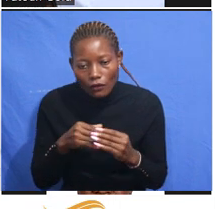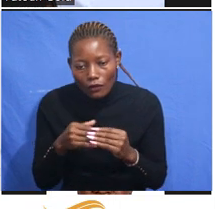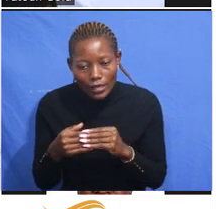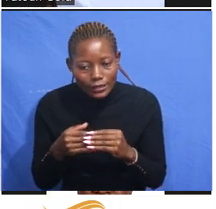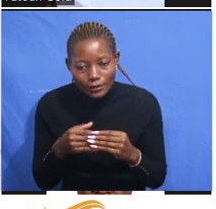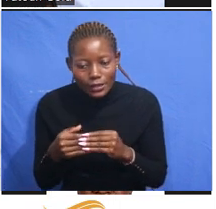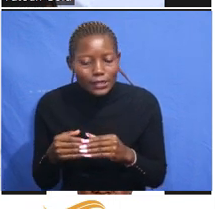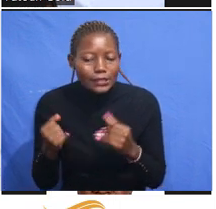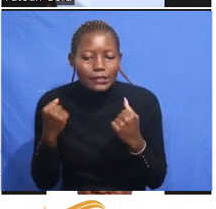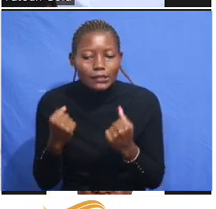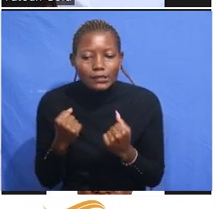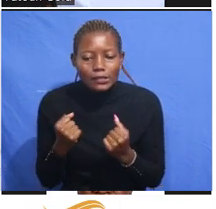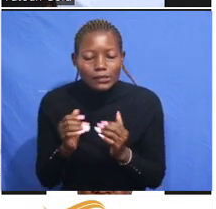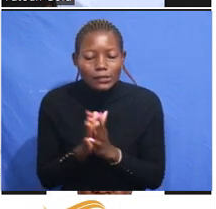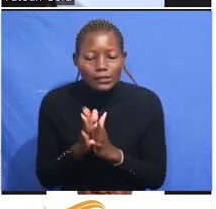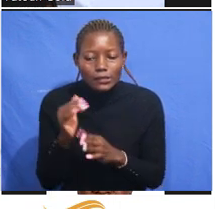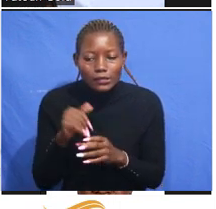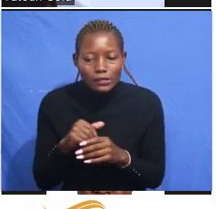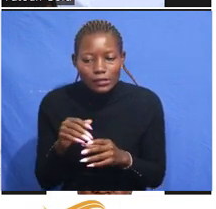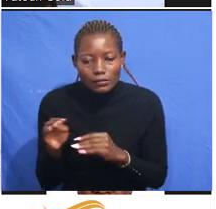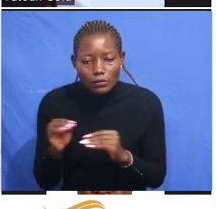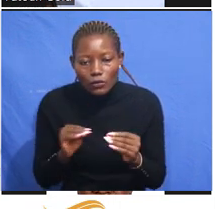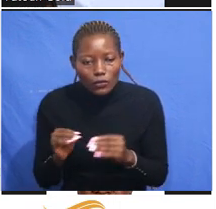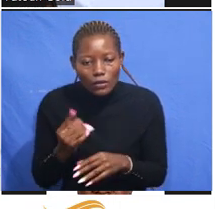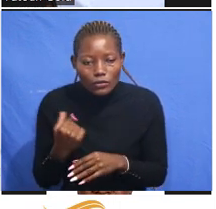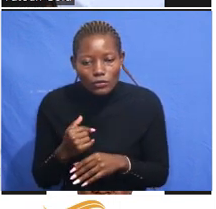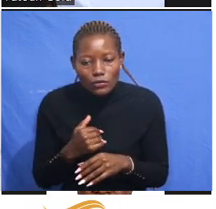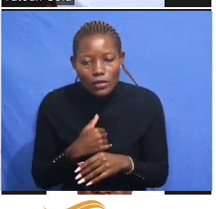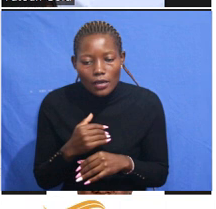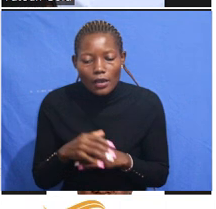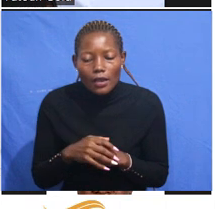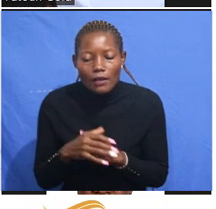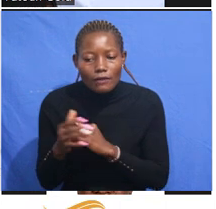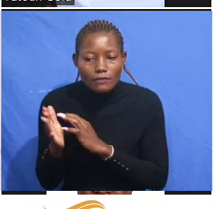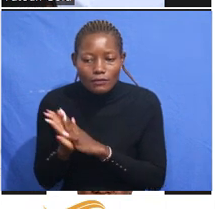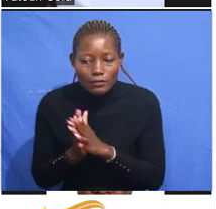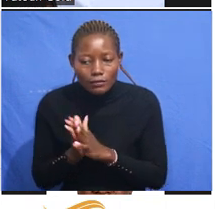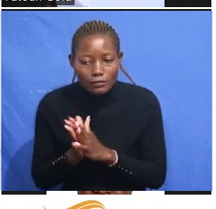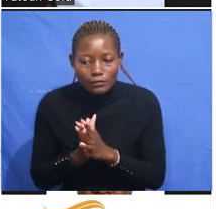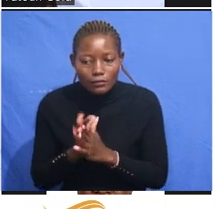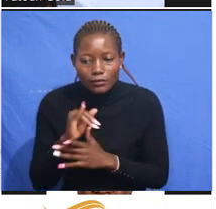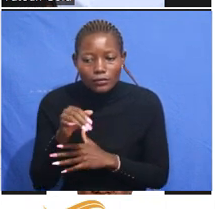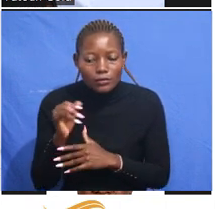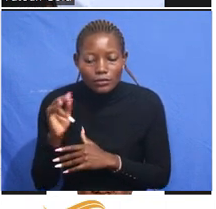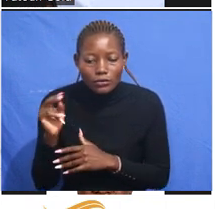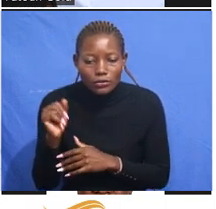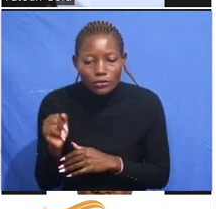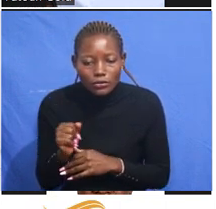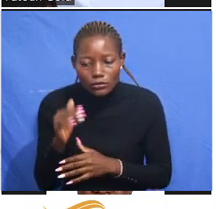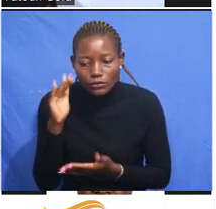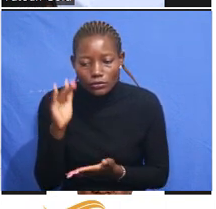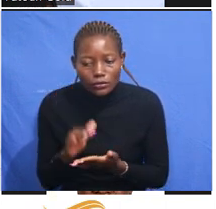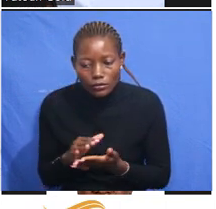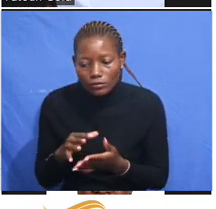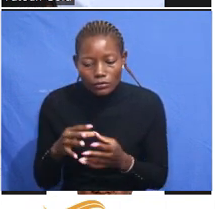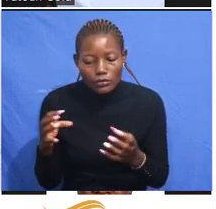strength, and then in movement, there's the lubrication of the joints to reduce swelling, and exercise will also help you to